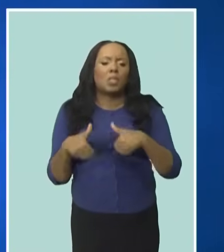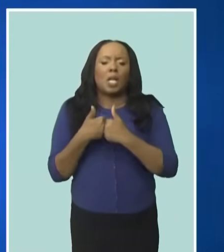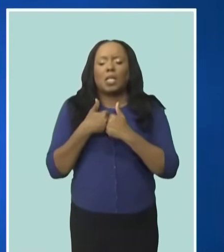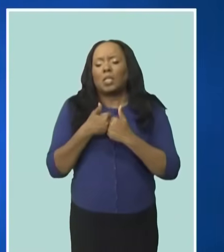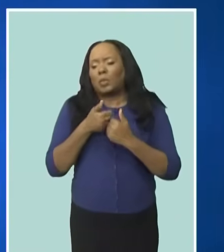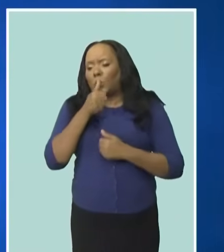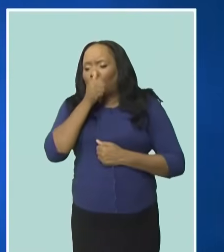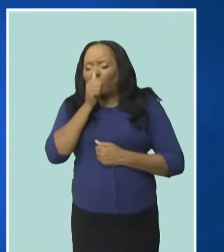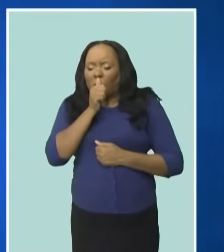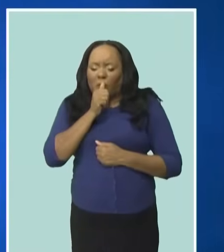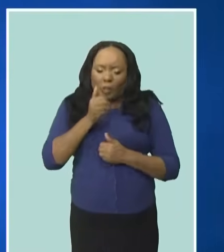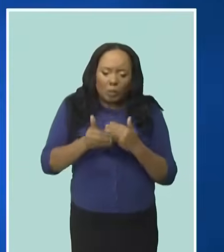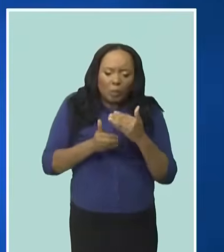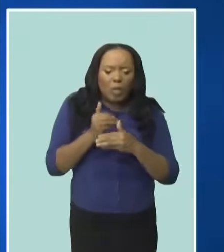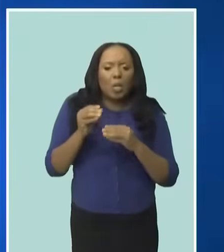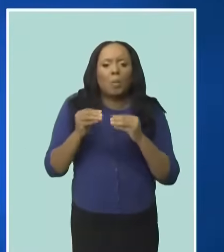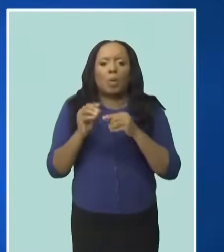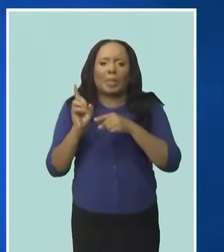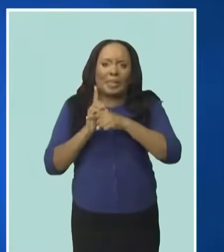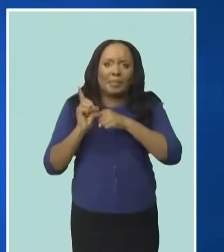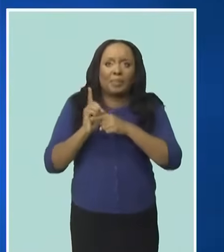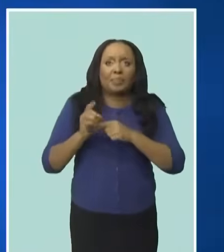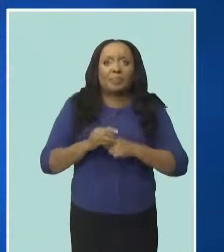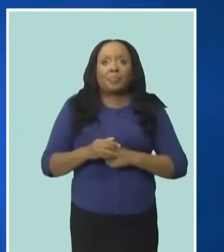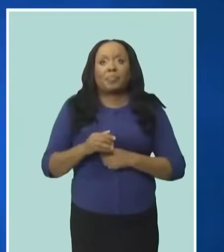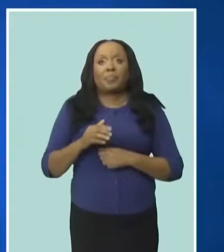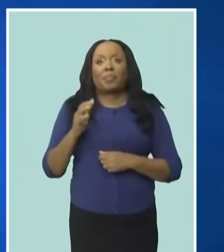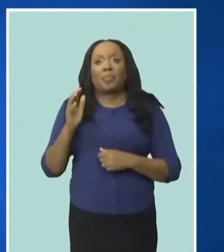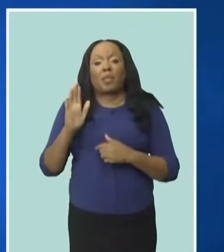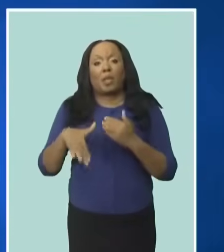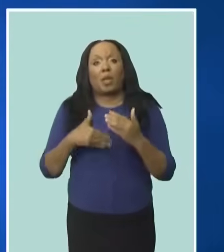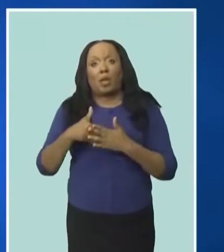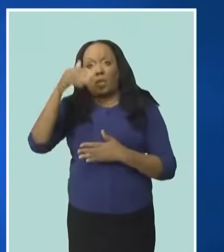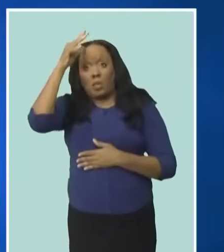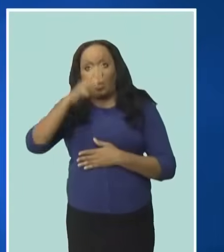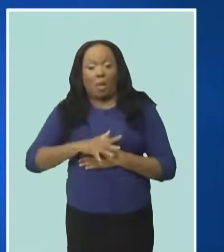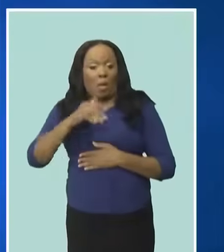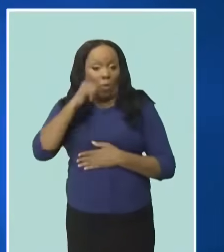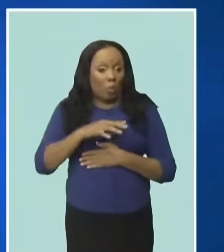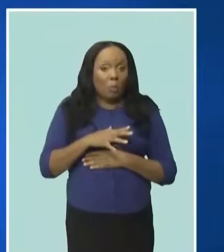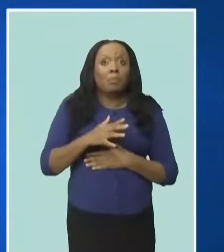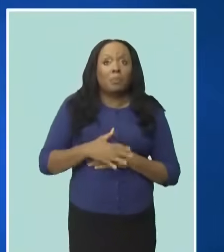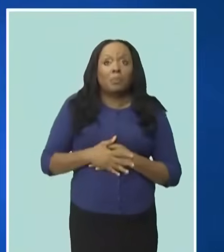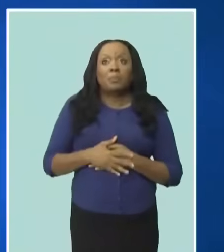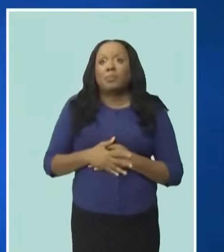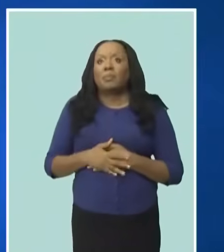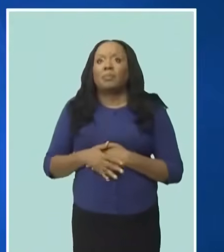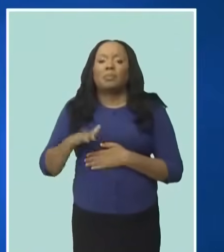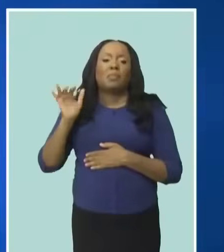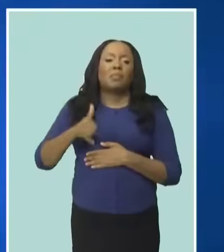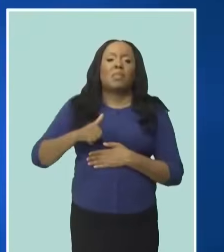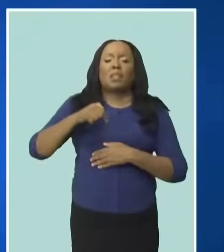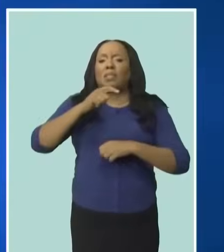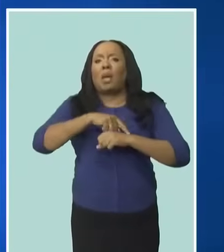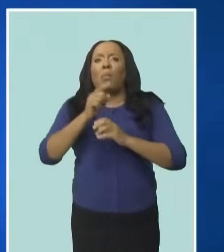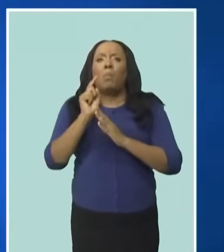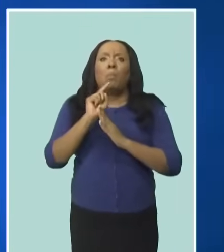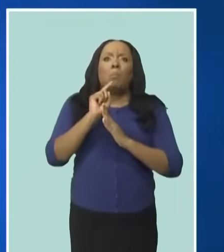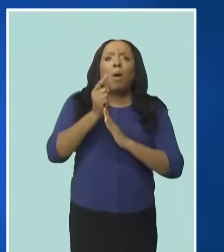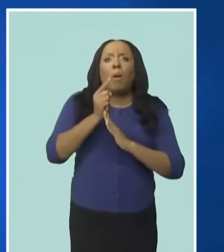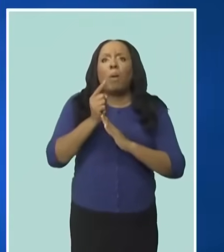of protecting the people of this nation. For the men and women of the Barbados Fire Service, The moment represented more than new